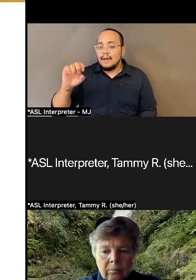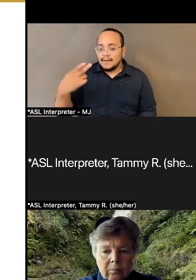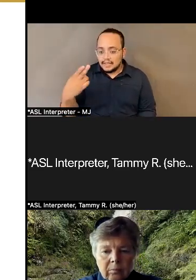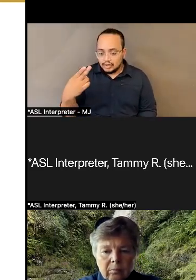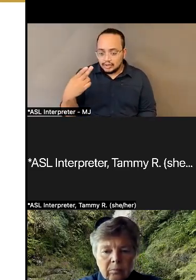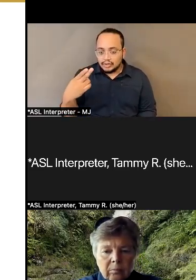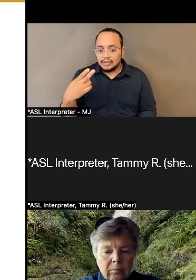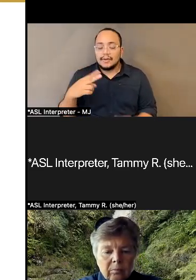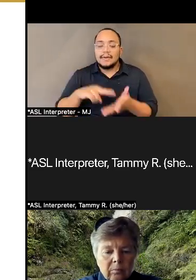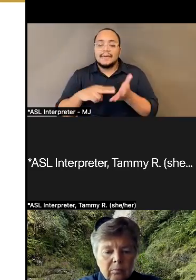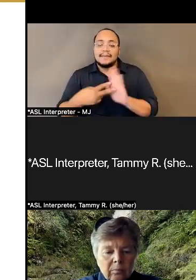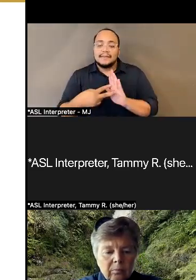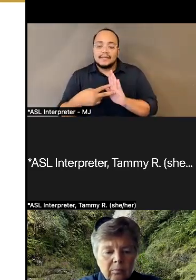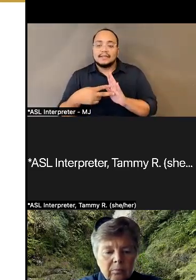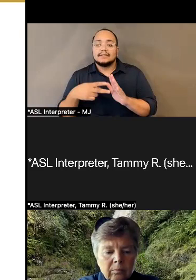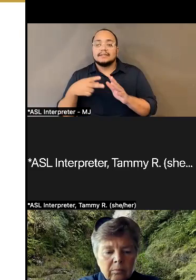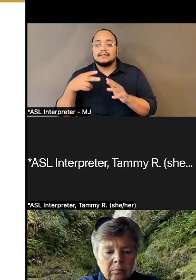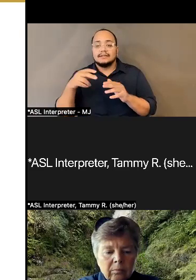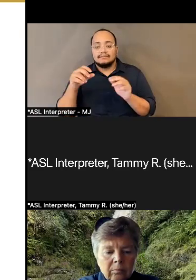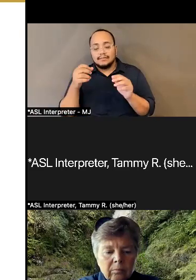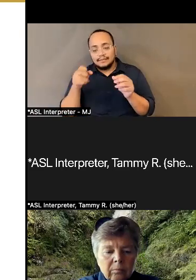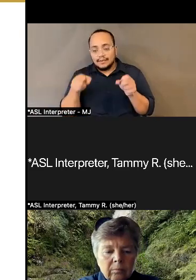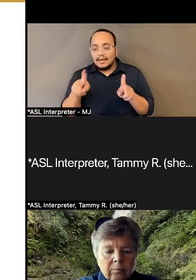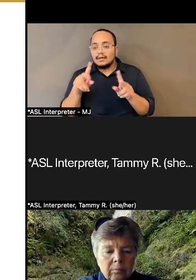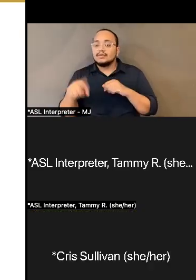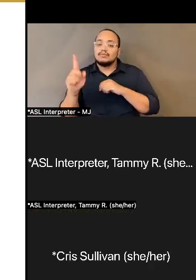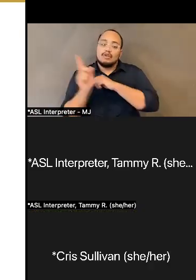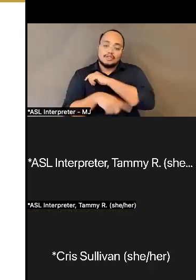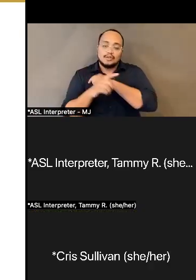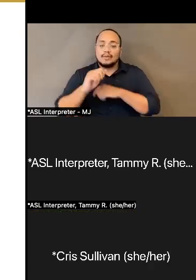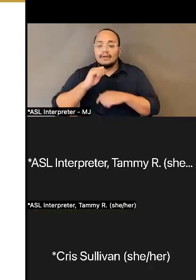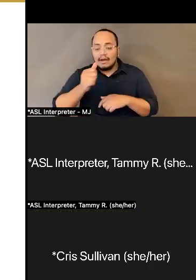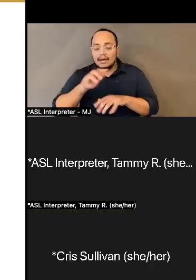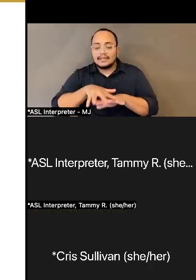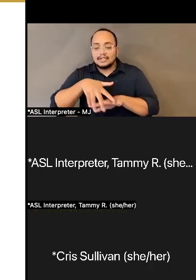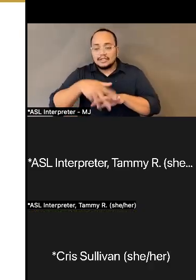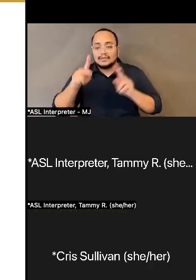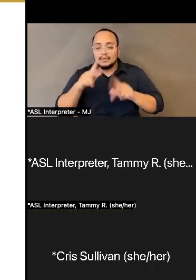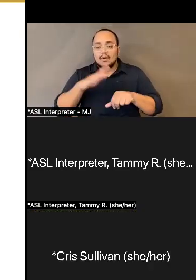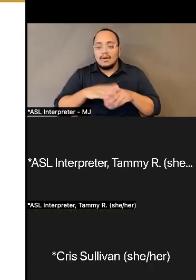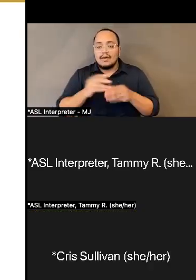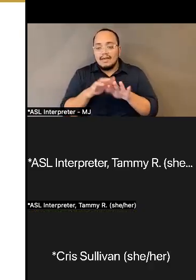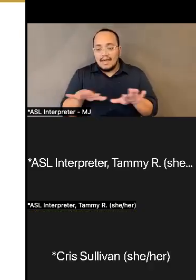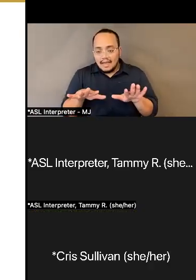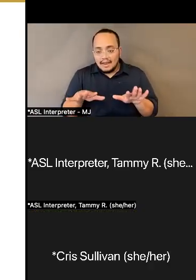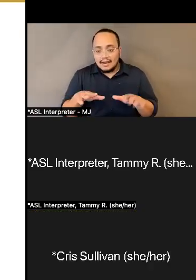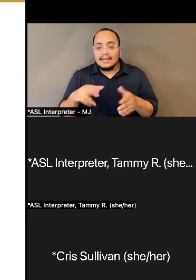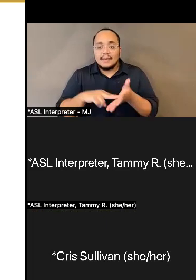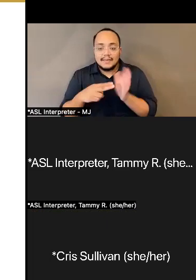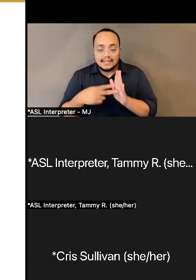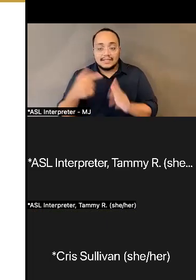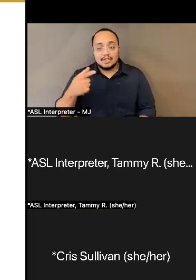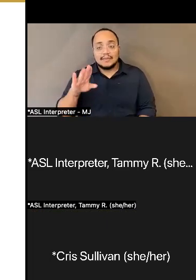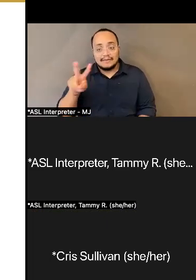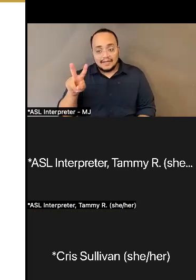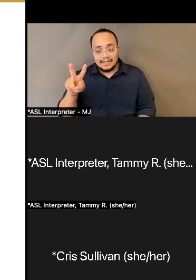authority to prosecute non-Indians for any sort of crimes that are committed on tribal land. And this, of course, includes gender-based